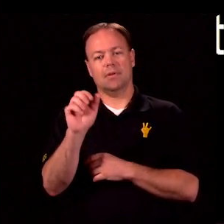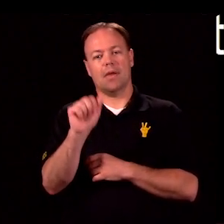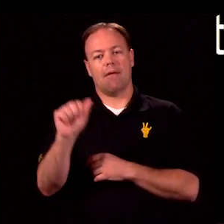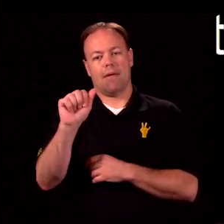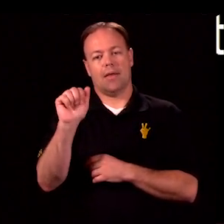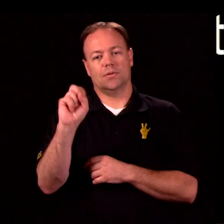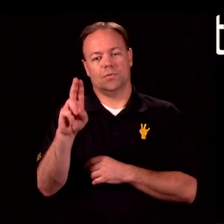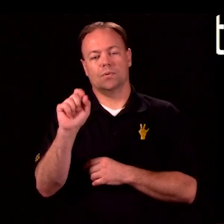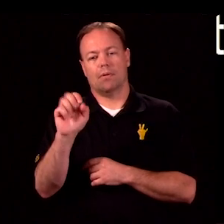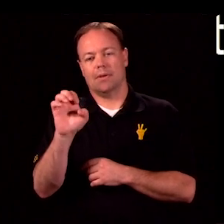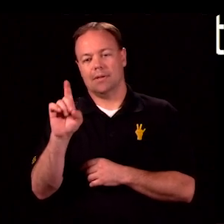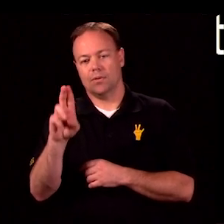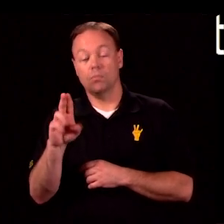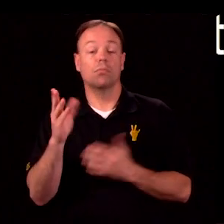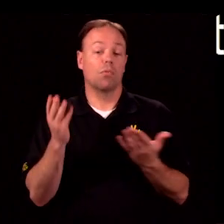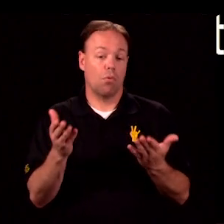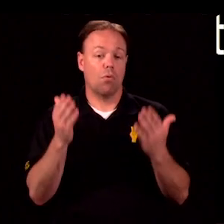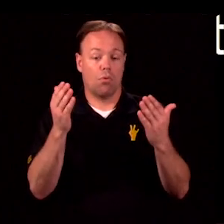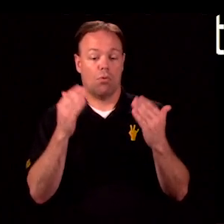drc@asu.edu or